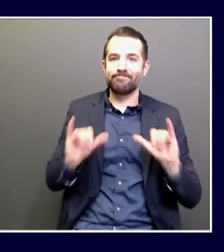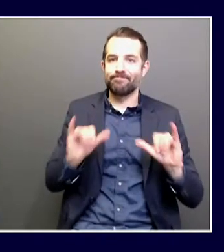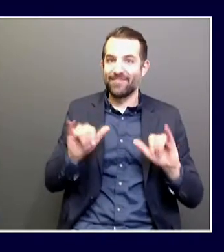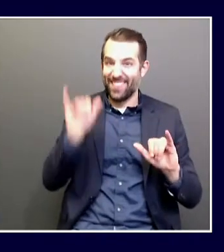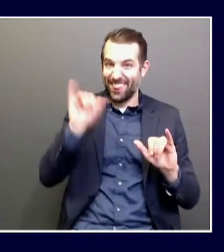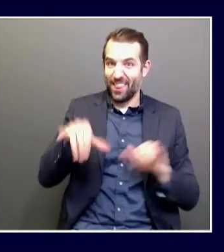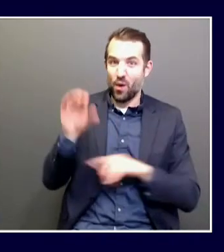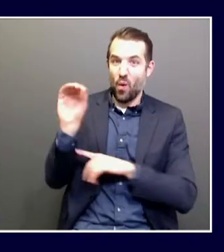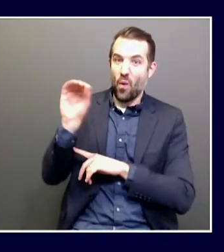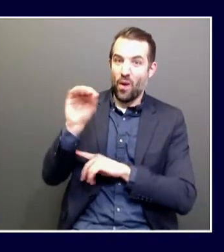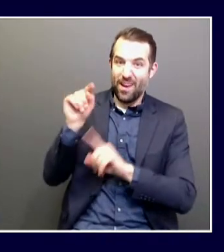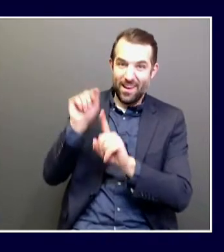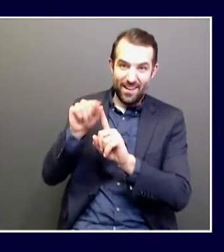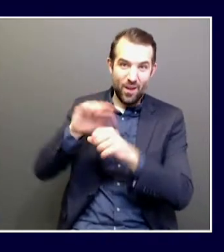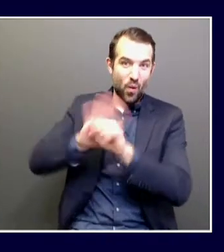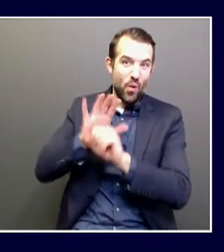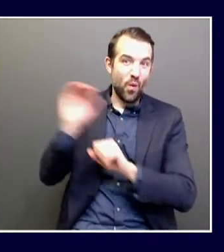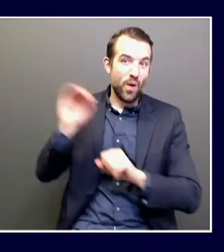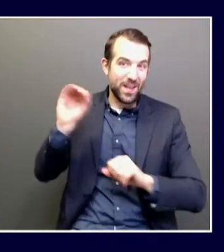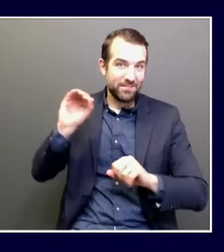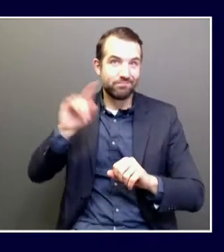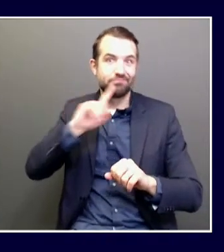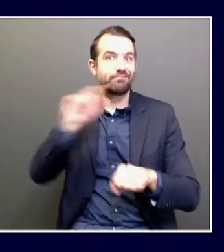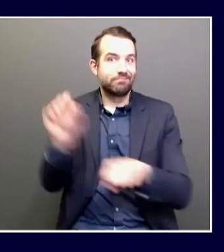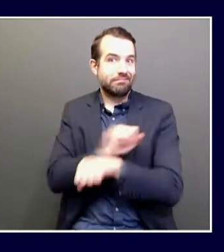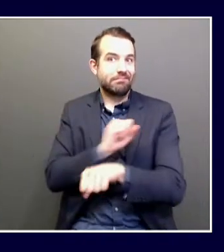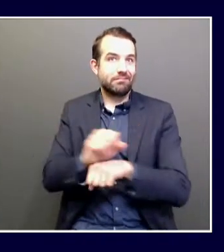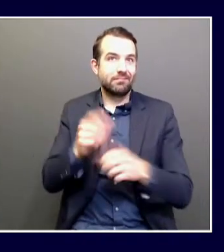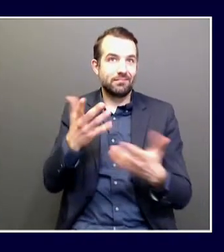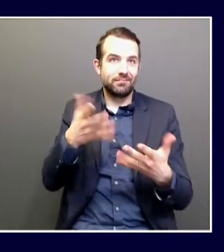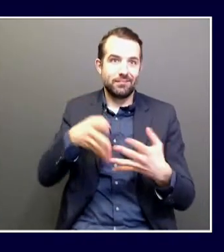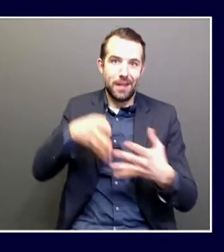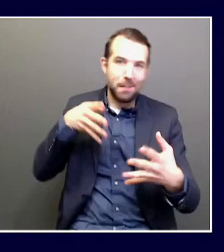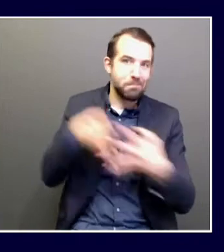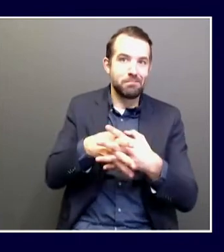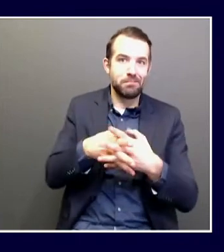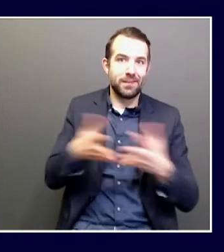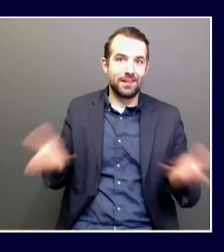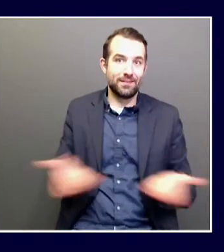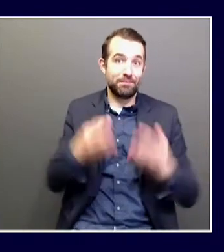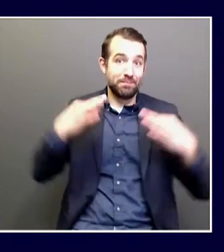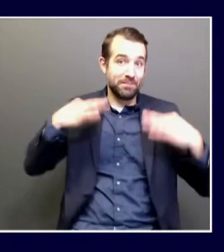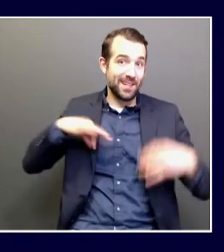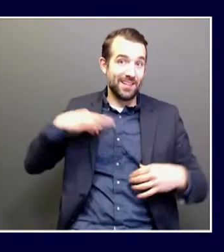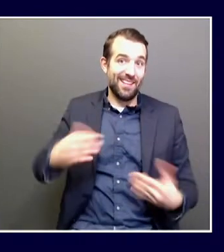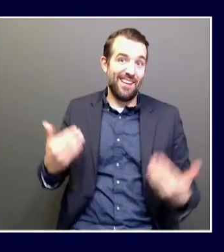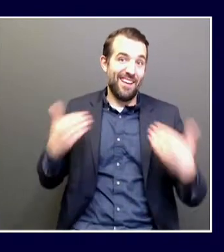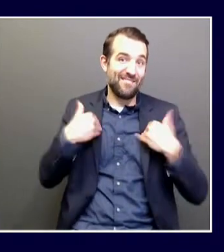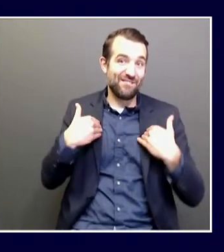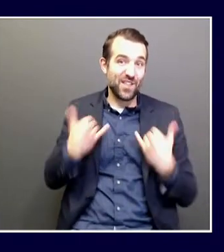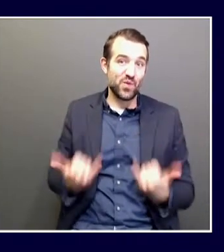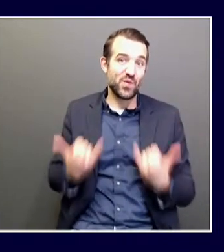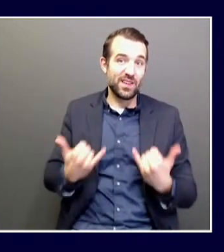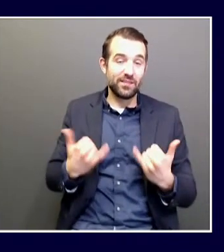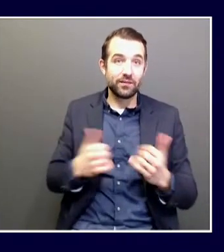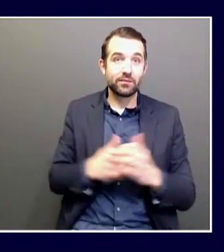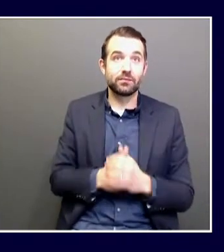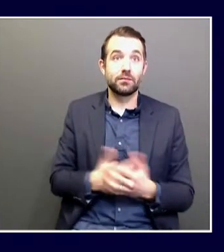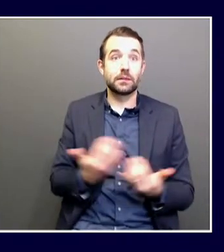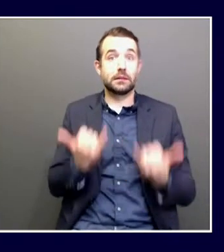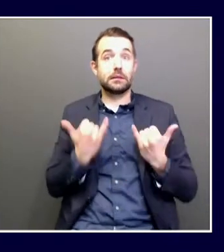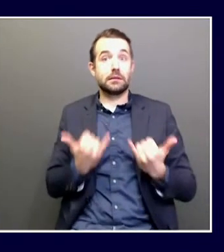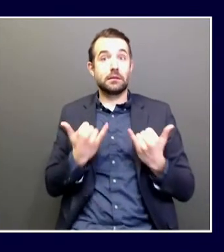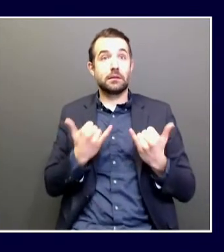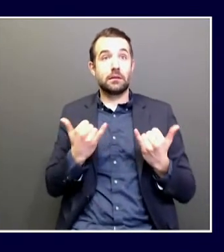that the Omicron variant is well established at this point. The question for Omicron is whether the graph